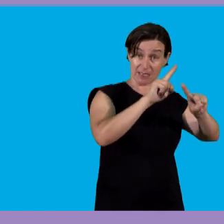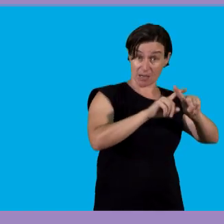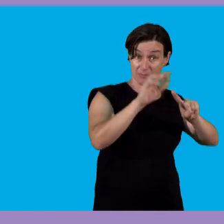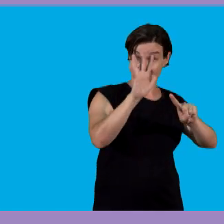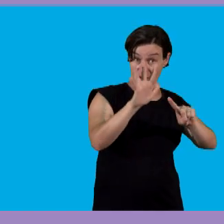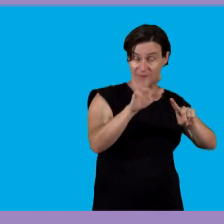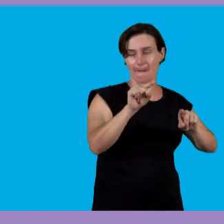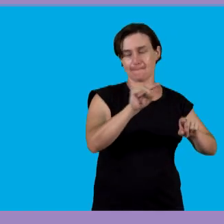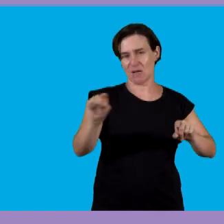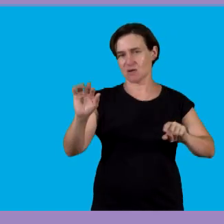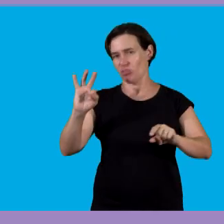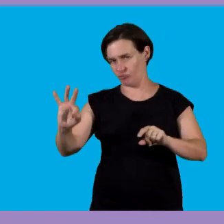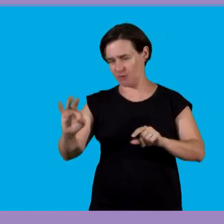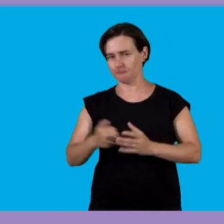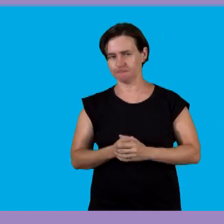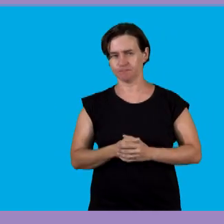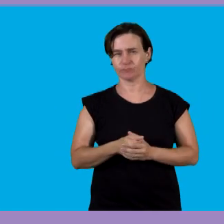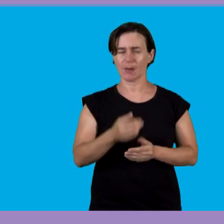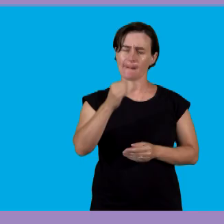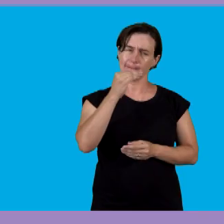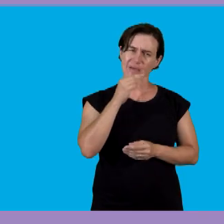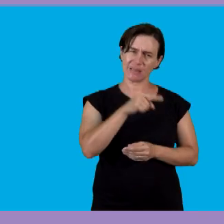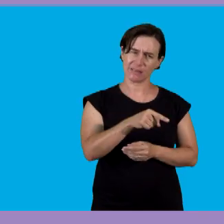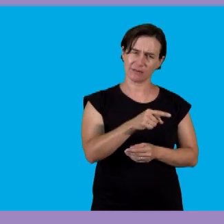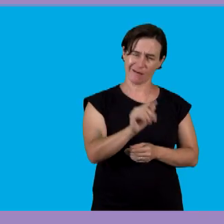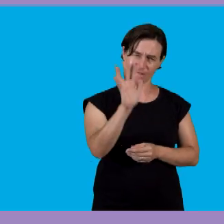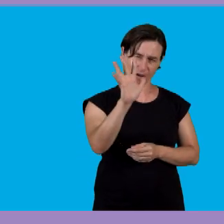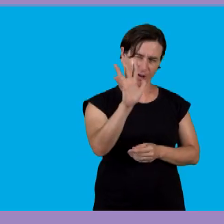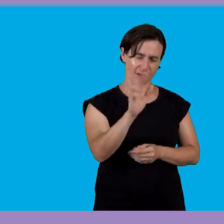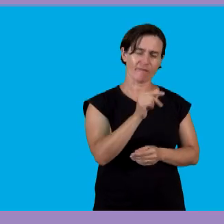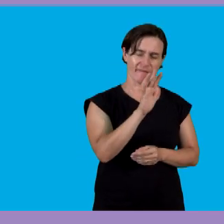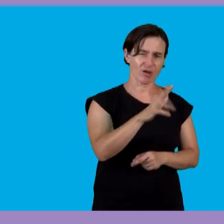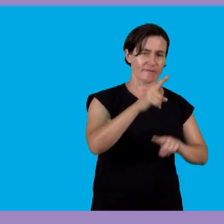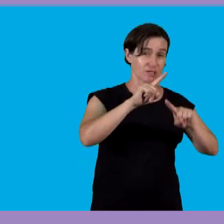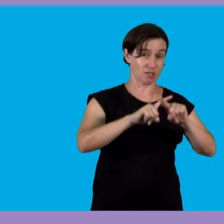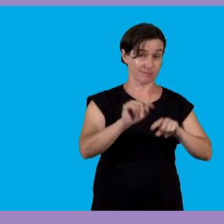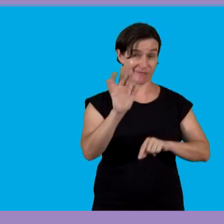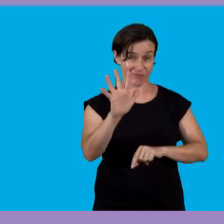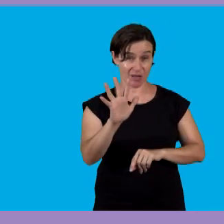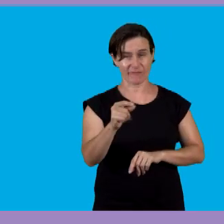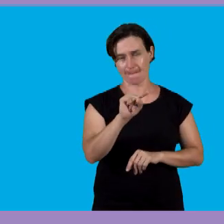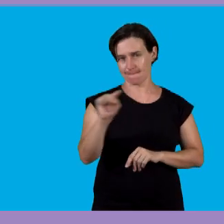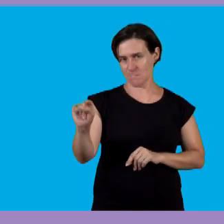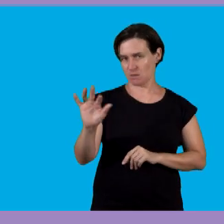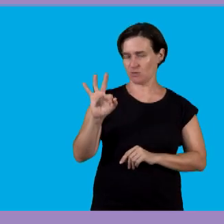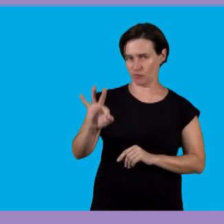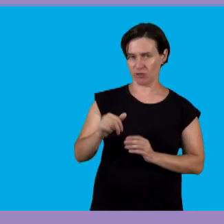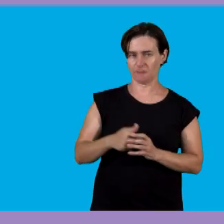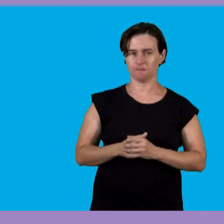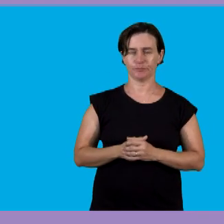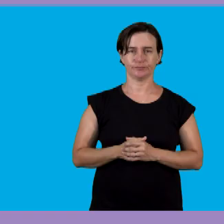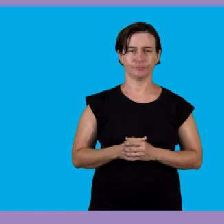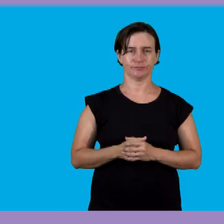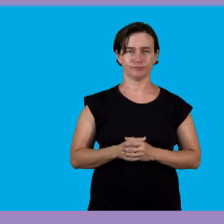is subtracted. So our input value being 5, we're going to multiply this by 5. And then we are going to